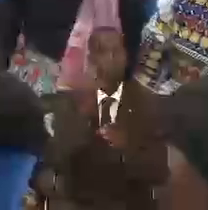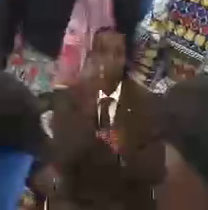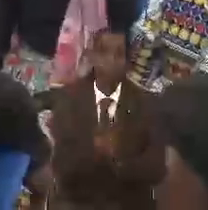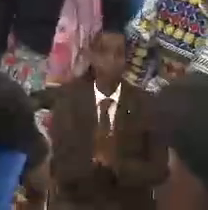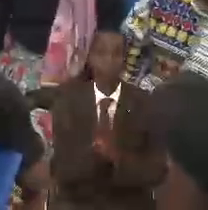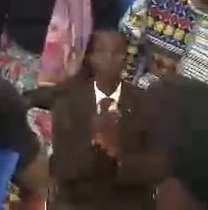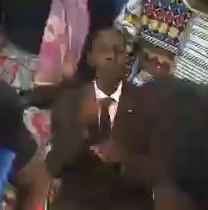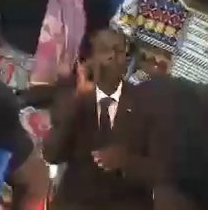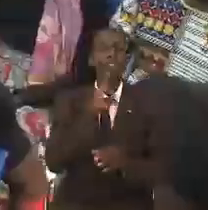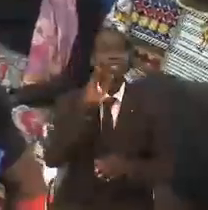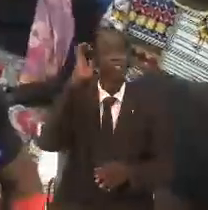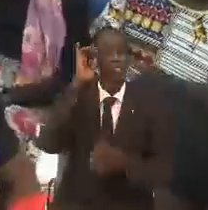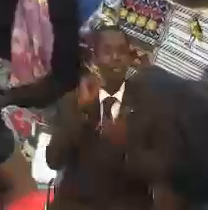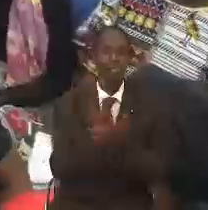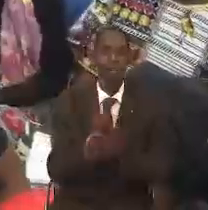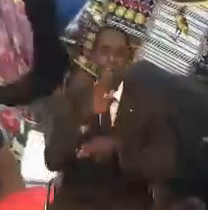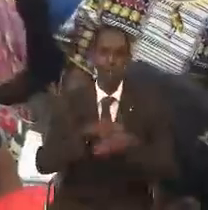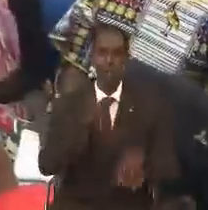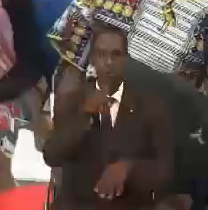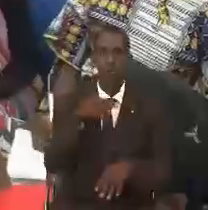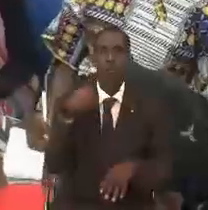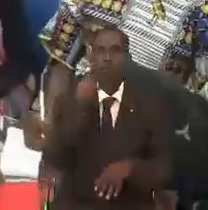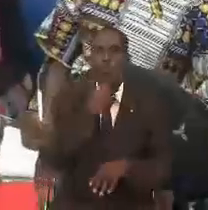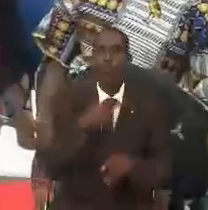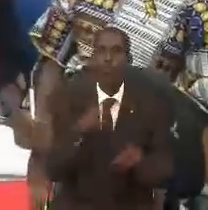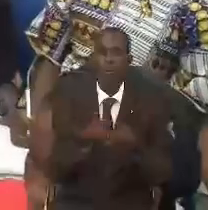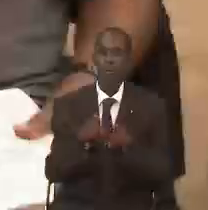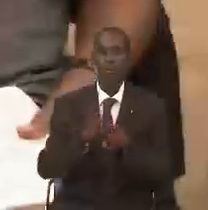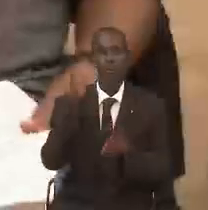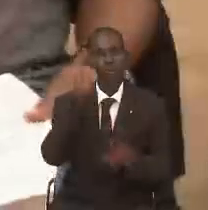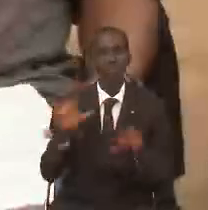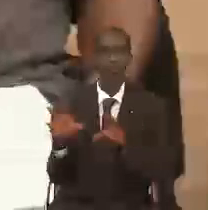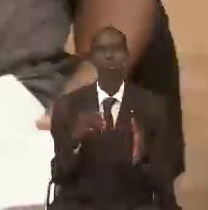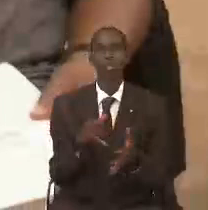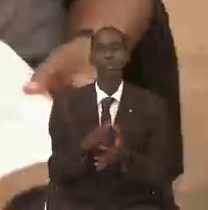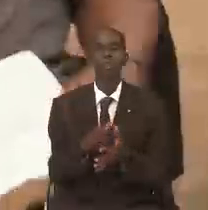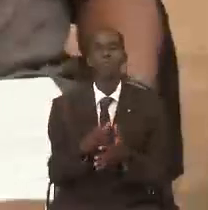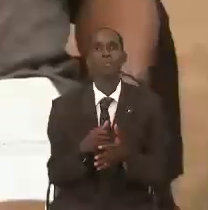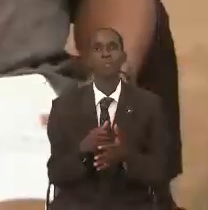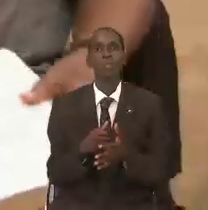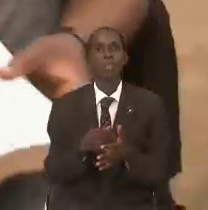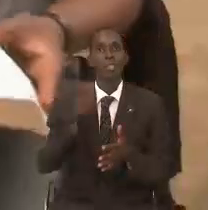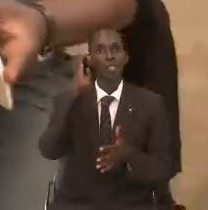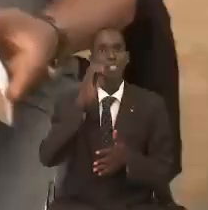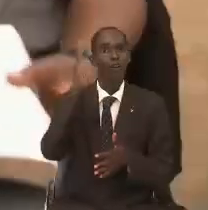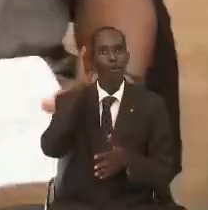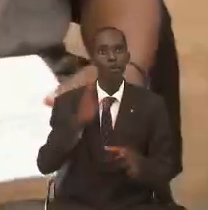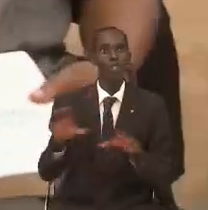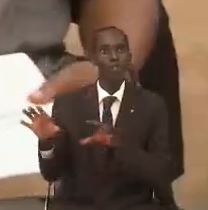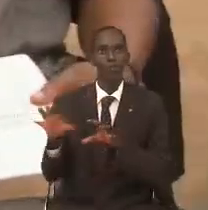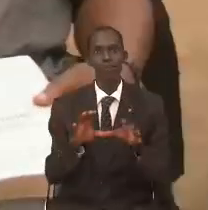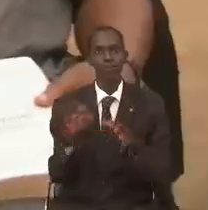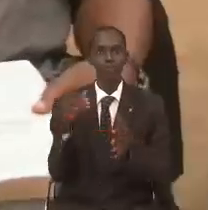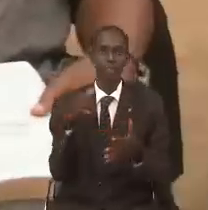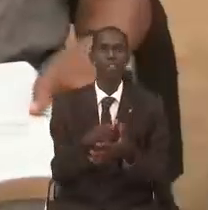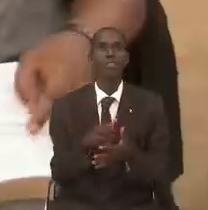also will do it. He will do it. He will do it. There